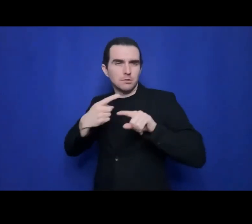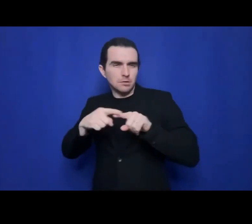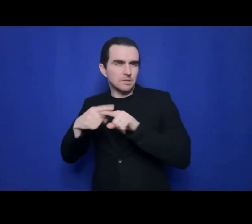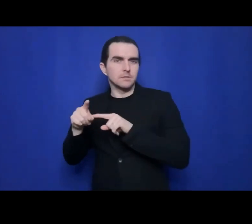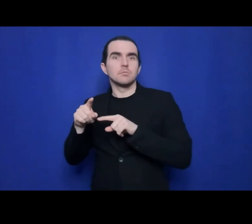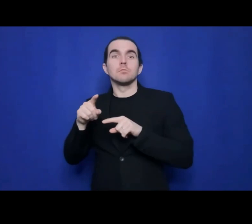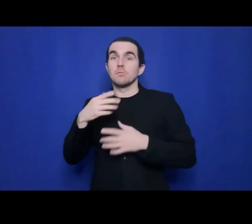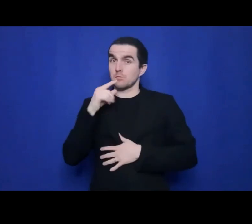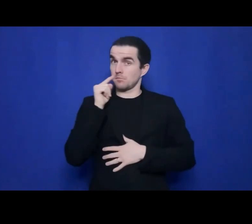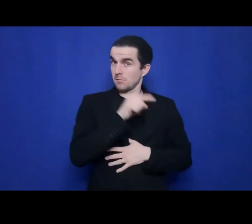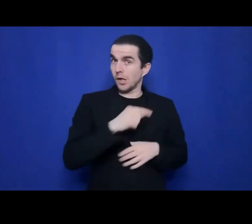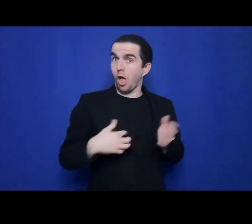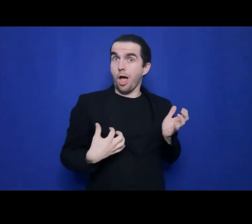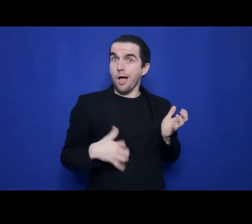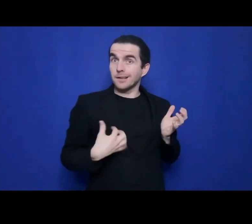as well.